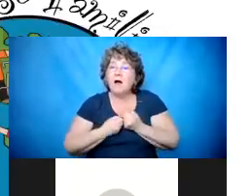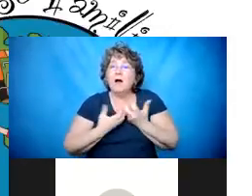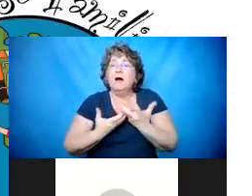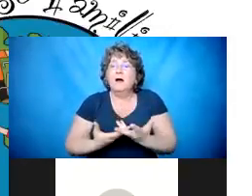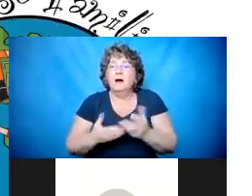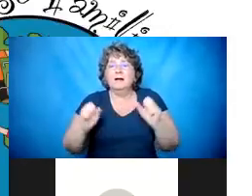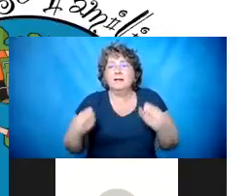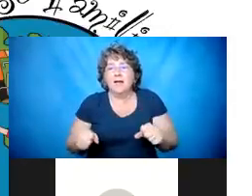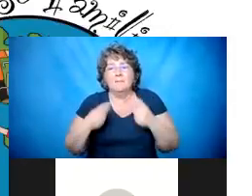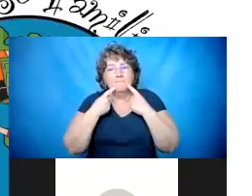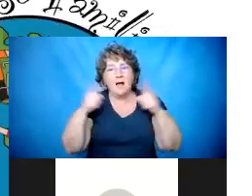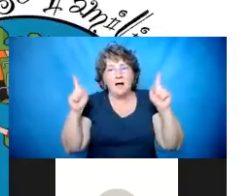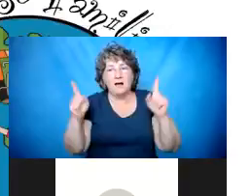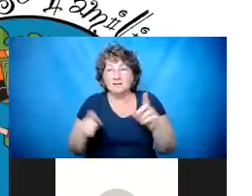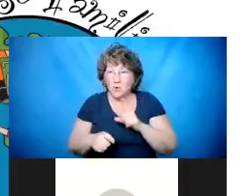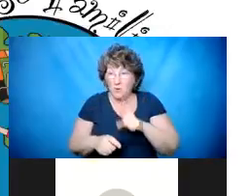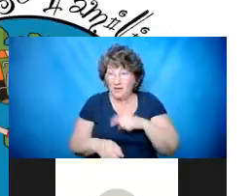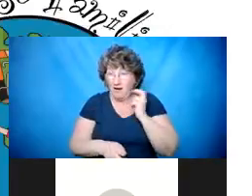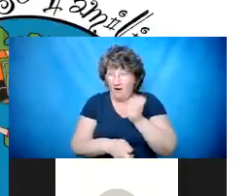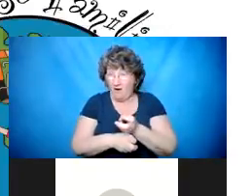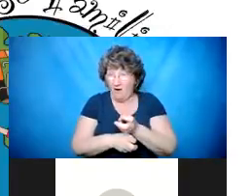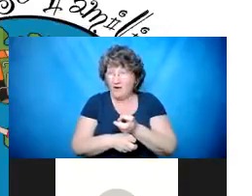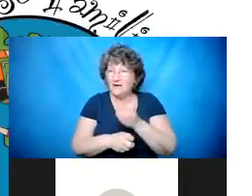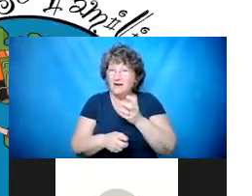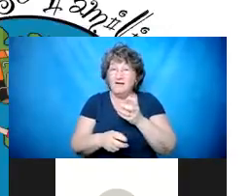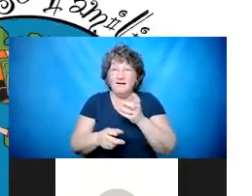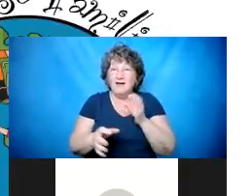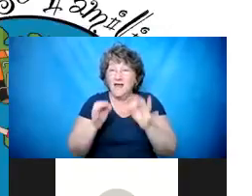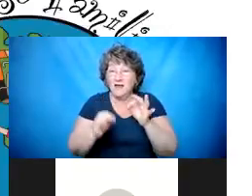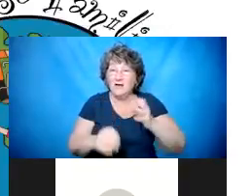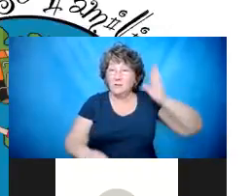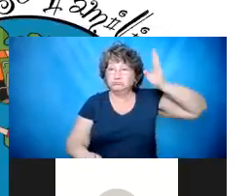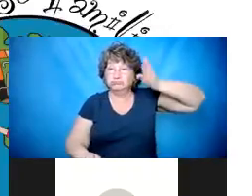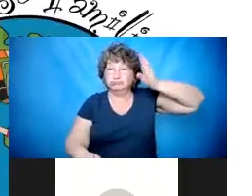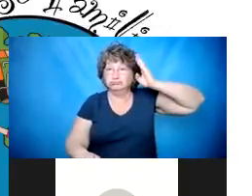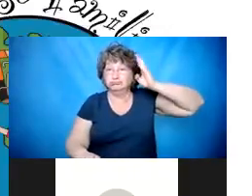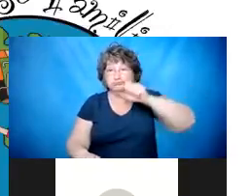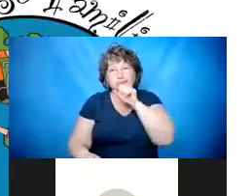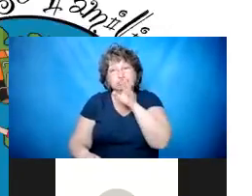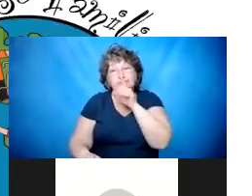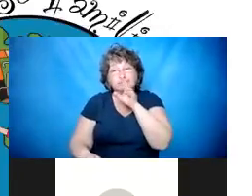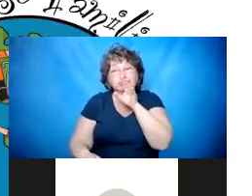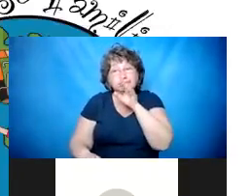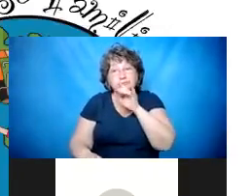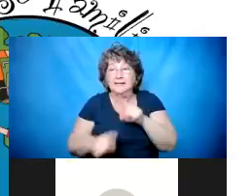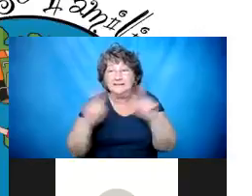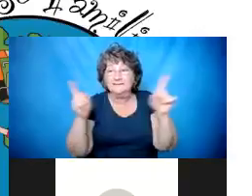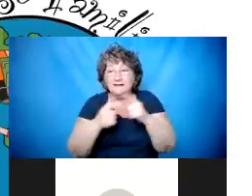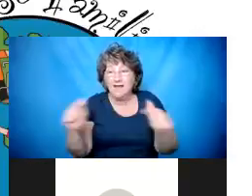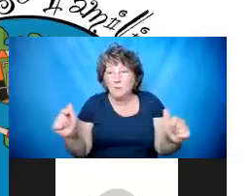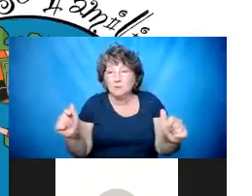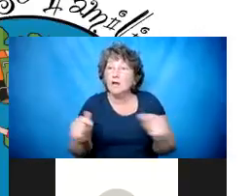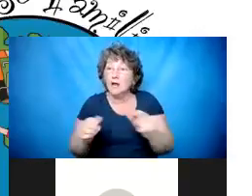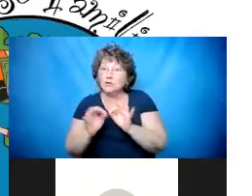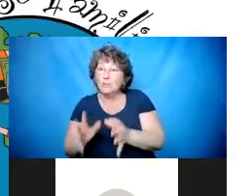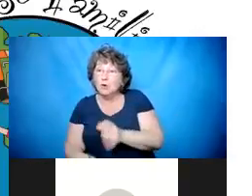ask questions when the presentation is not in their language, even when there are interpreters. And research has shown that